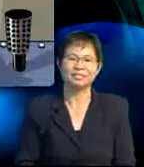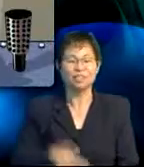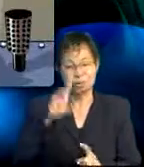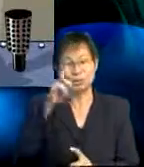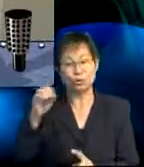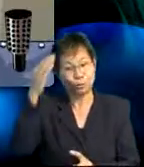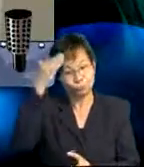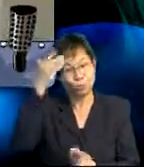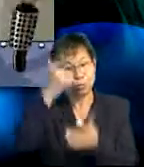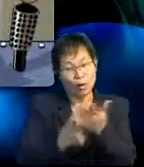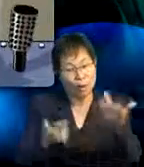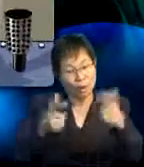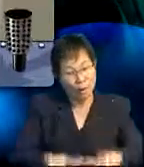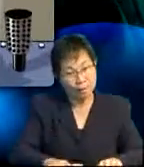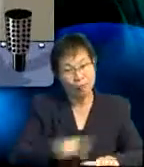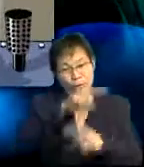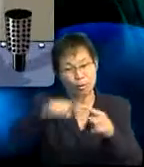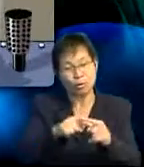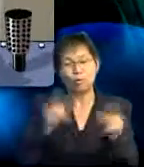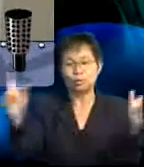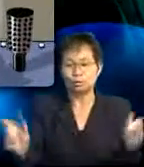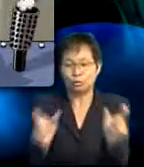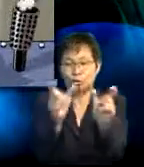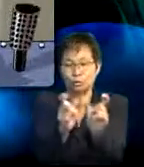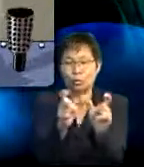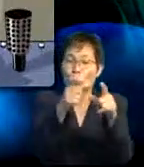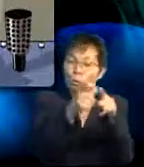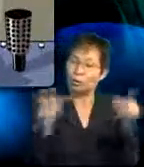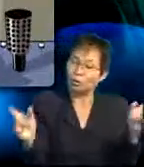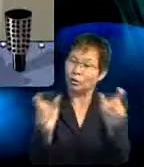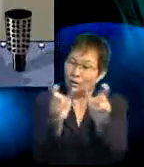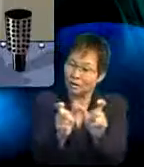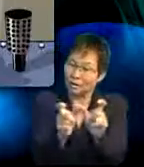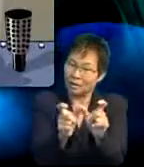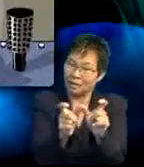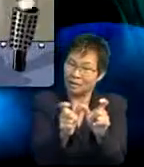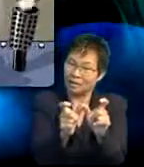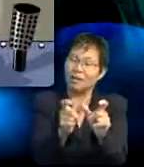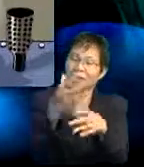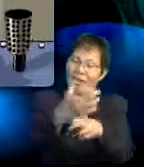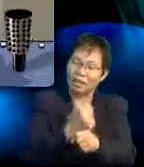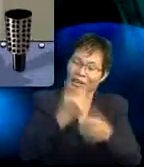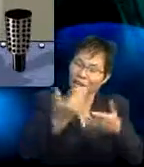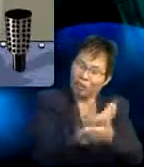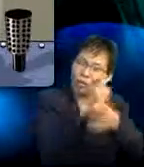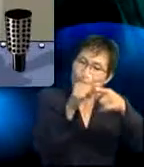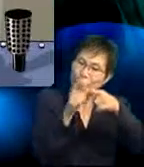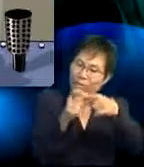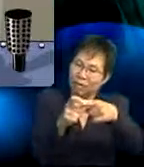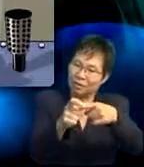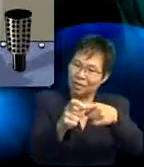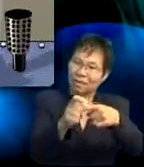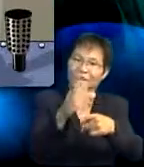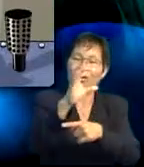Do you know what happens when we join words together? We will get new